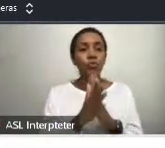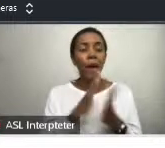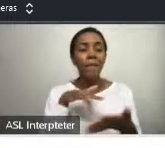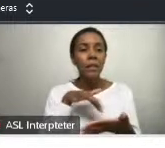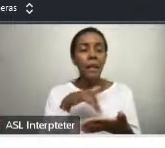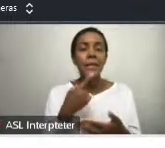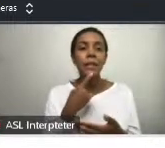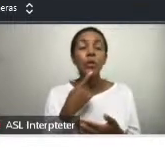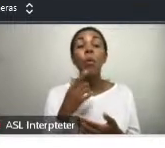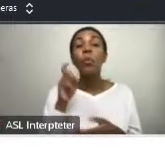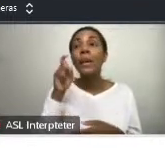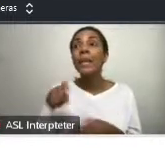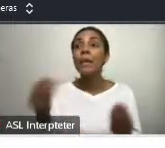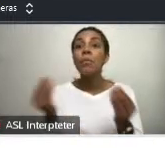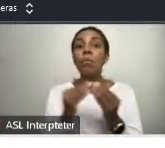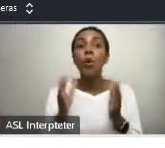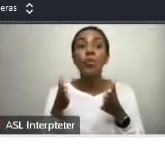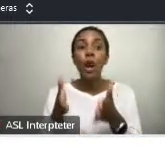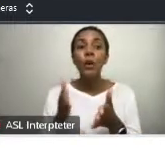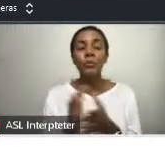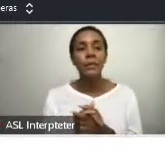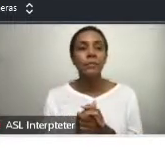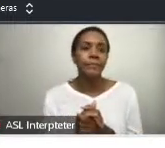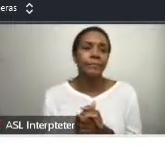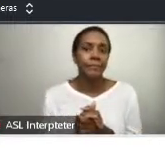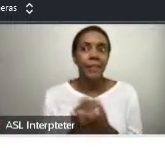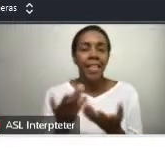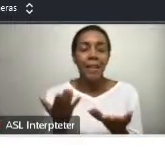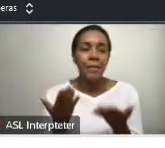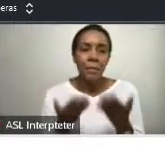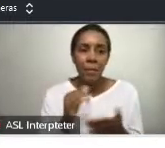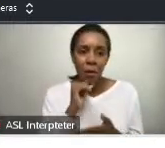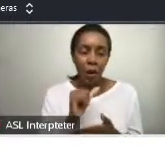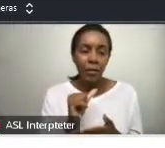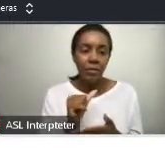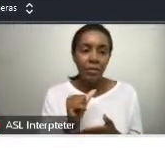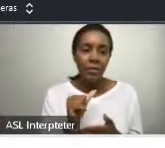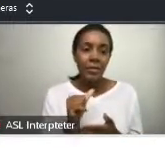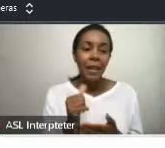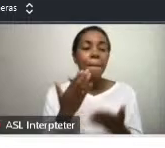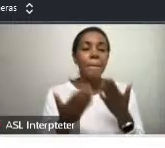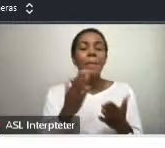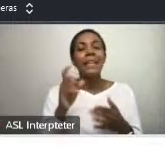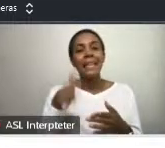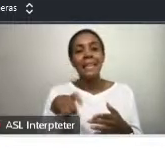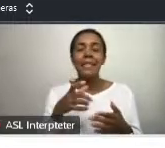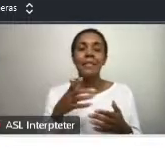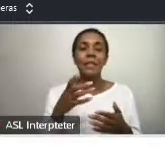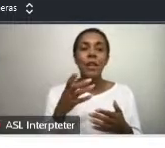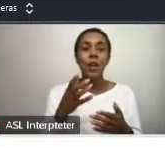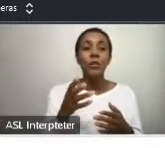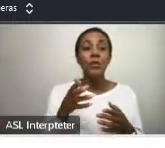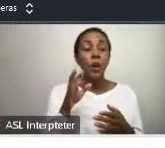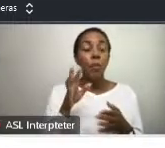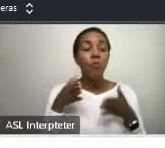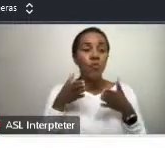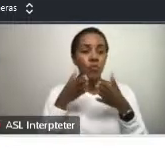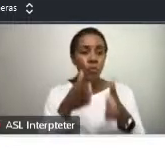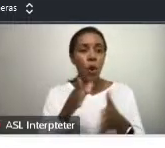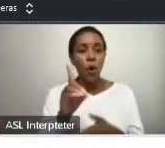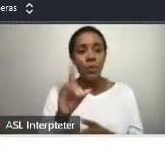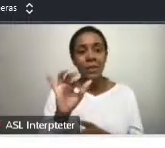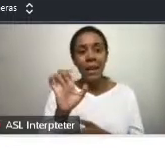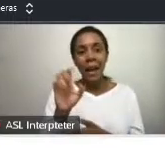roads, which is probably not the case. As Councilman's talking about, you probably need some road diets in certain areas. You need to have